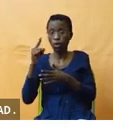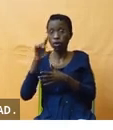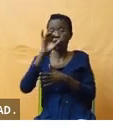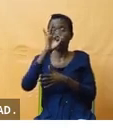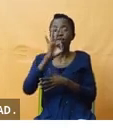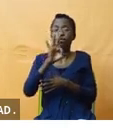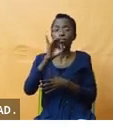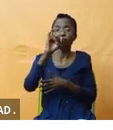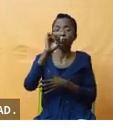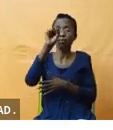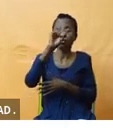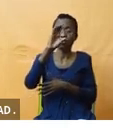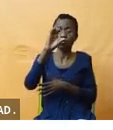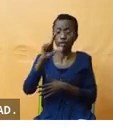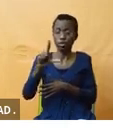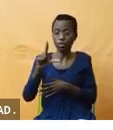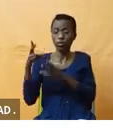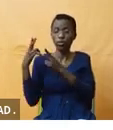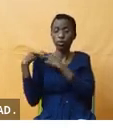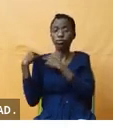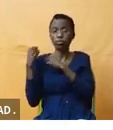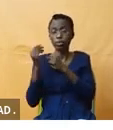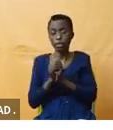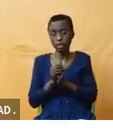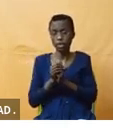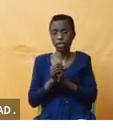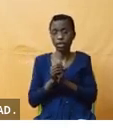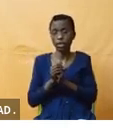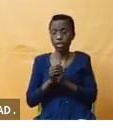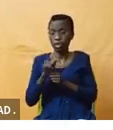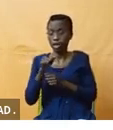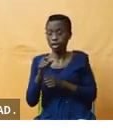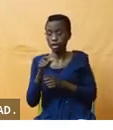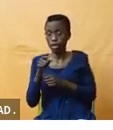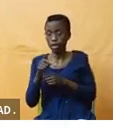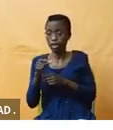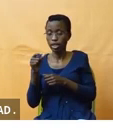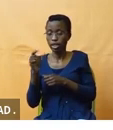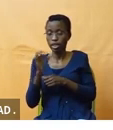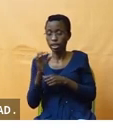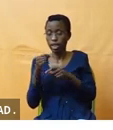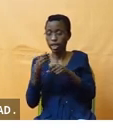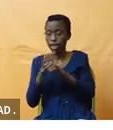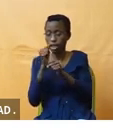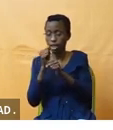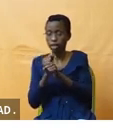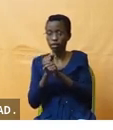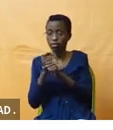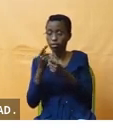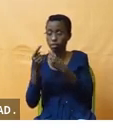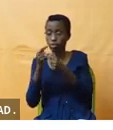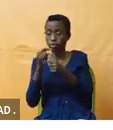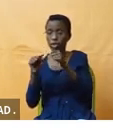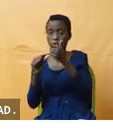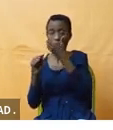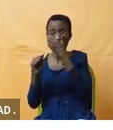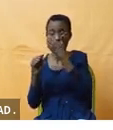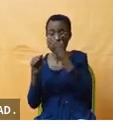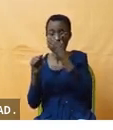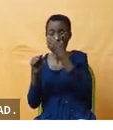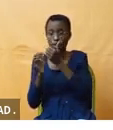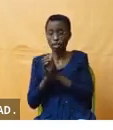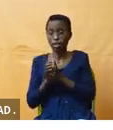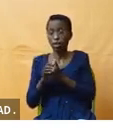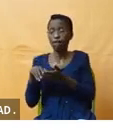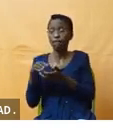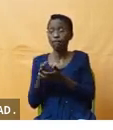public transparency and accountability, this charter also caters for or talks about financing or debt